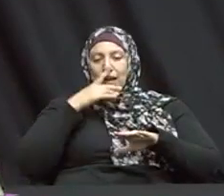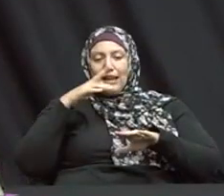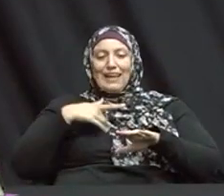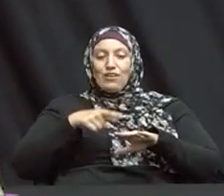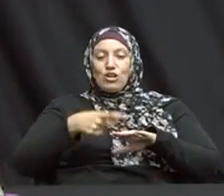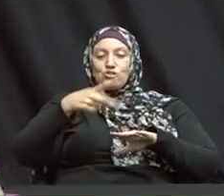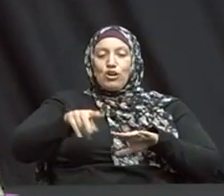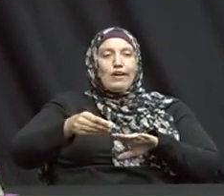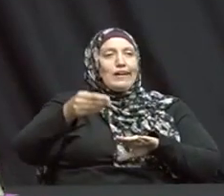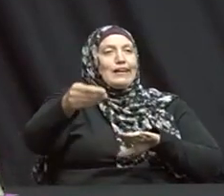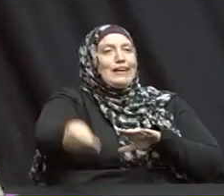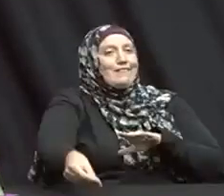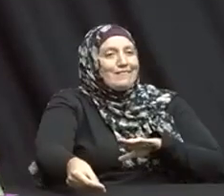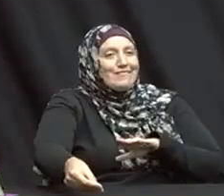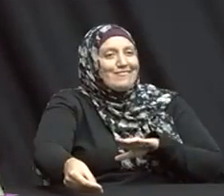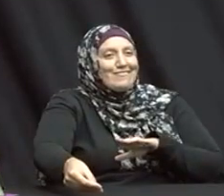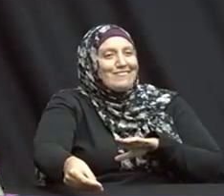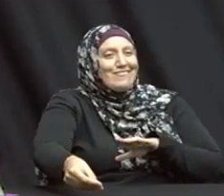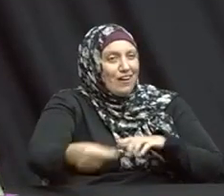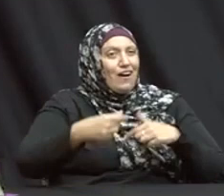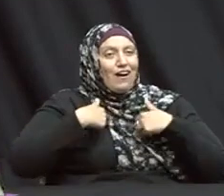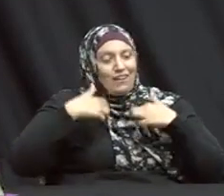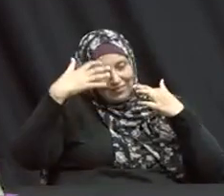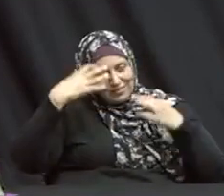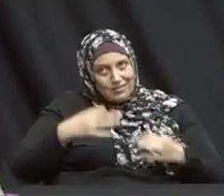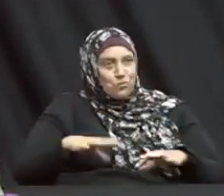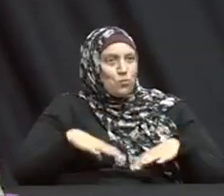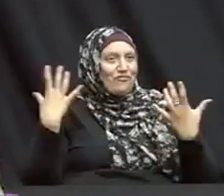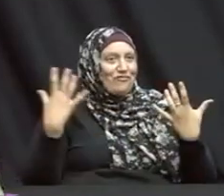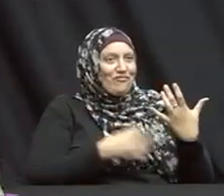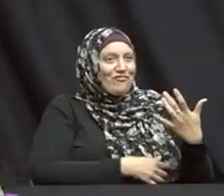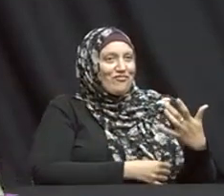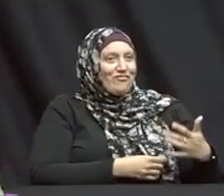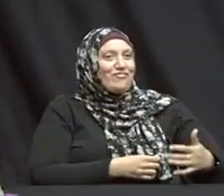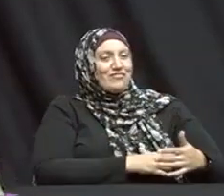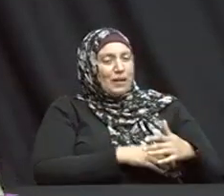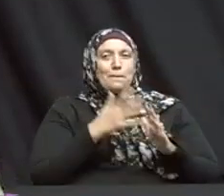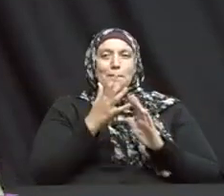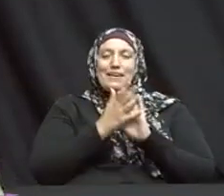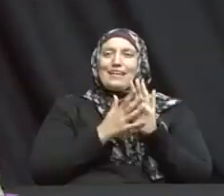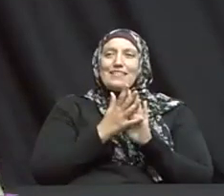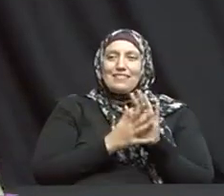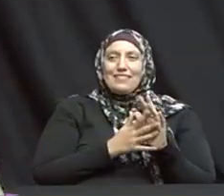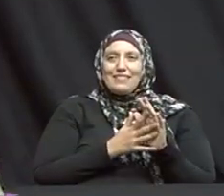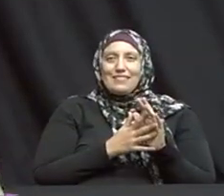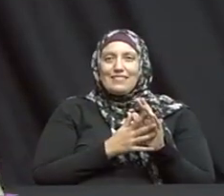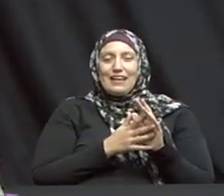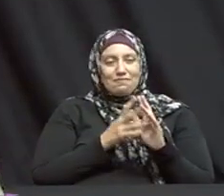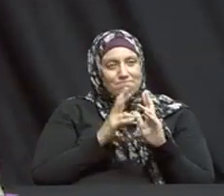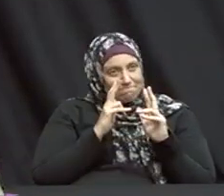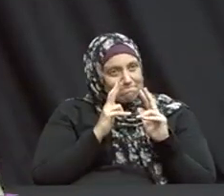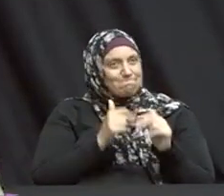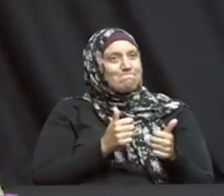And although such arrangements seem to be effectively ruling from the grave, They often have a noble intent, such